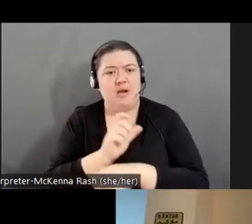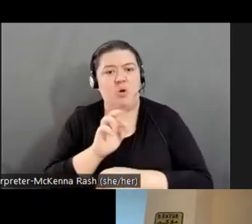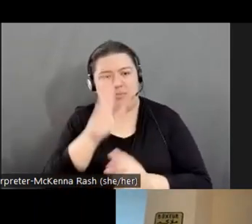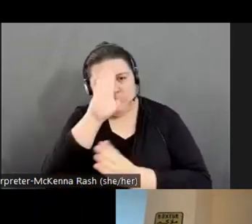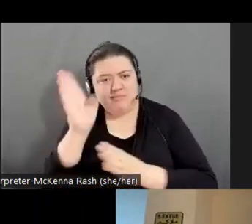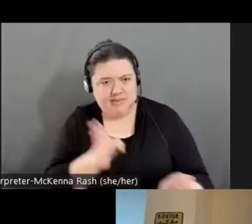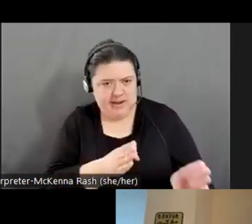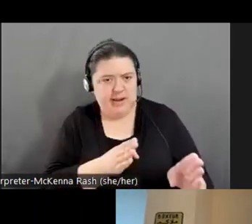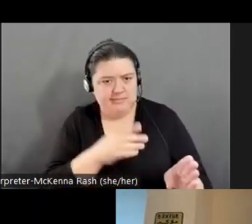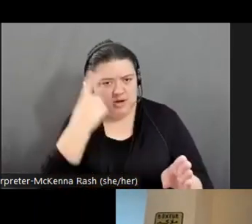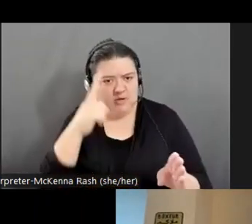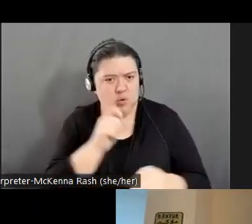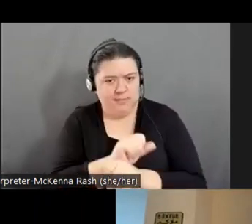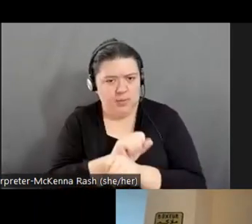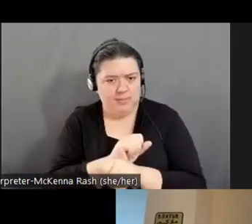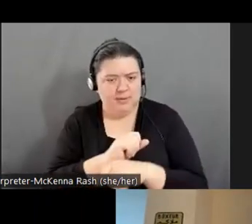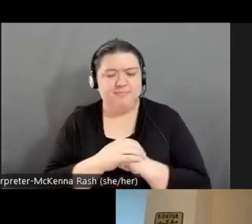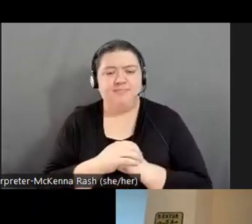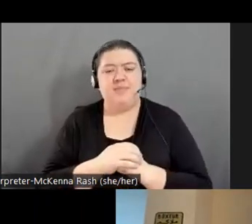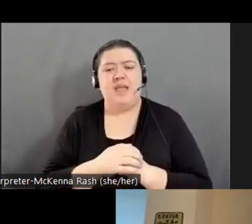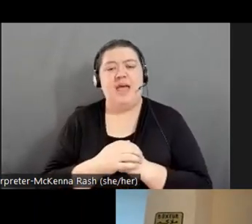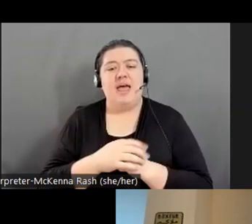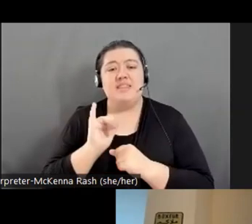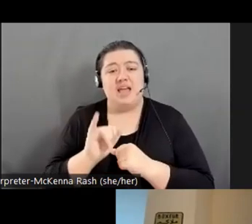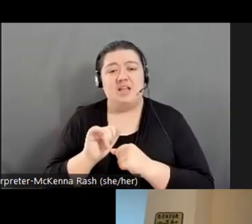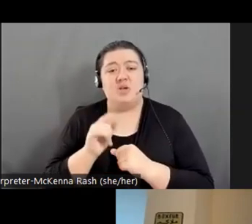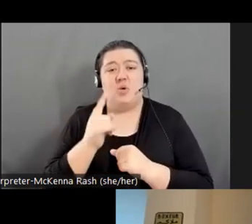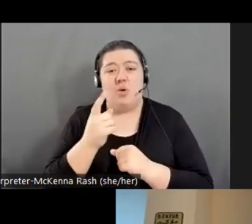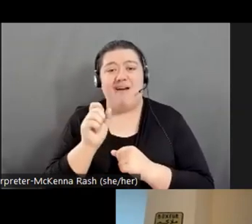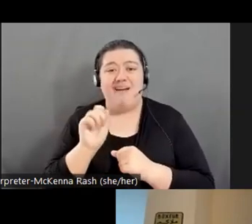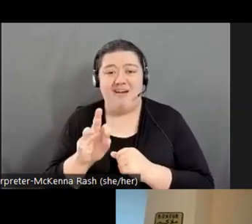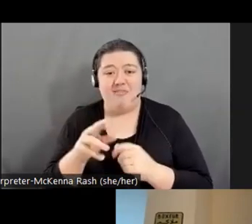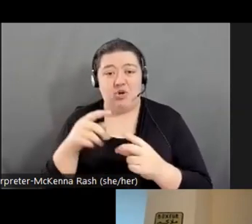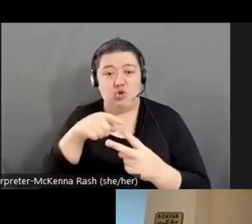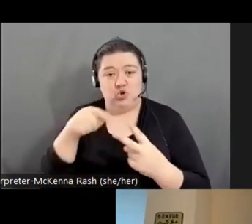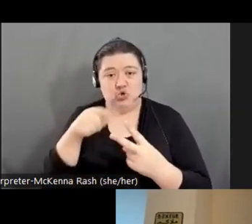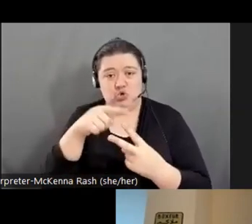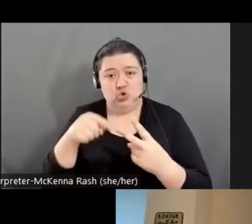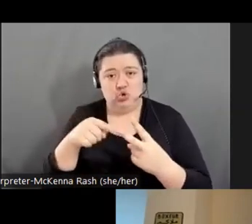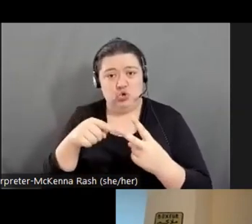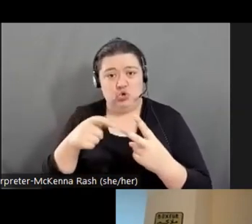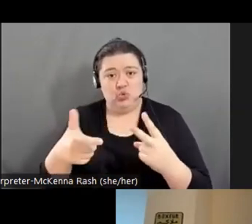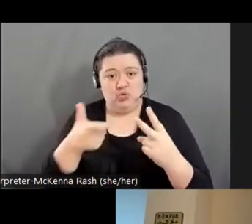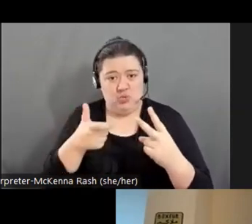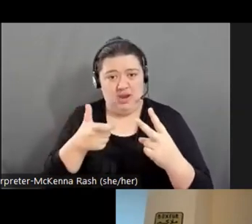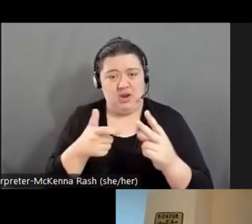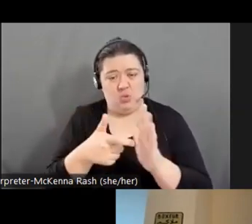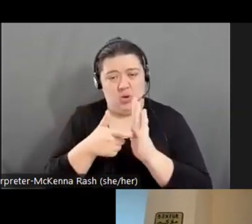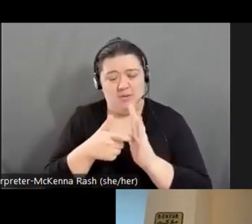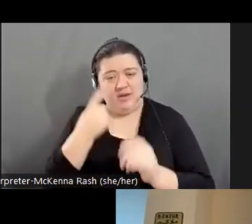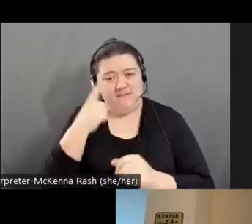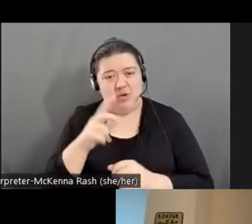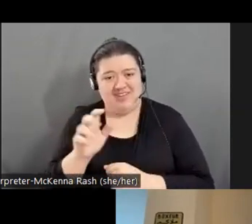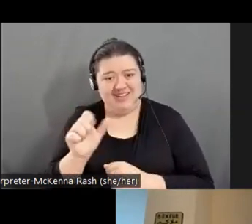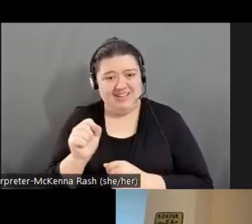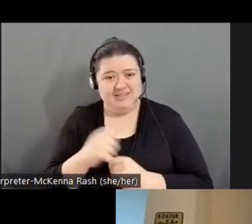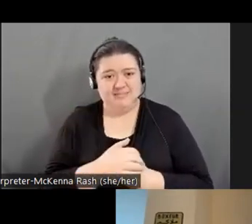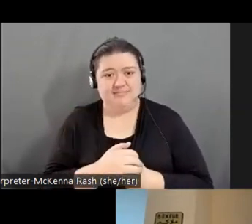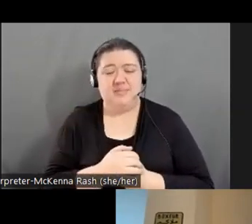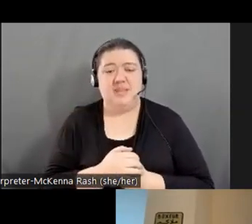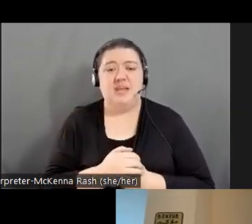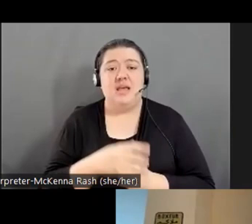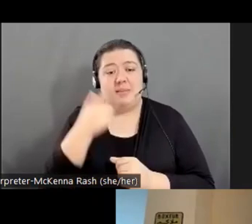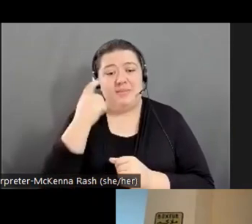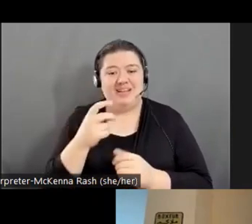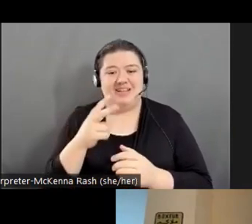employment. That's one of the two primary requirements for getting one of these visas. Now, obviously, because getting visas is